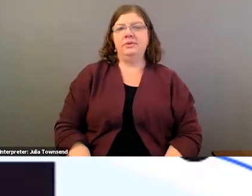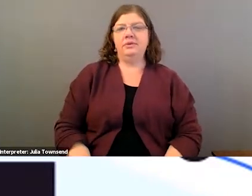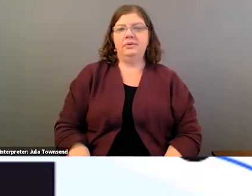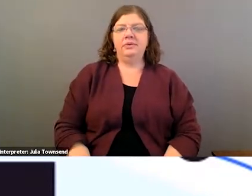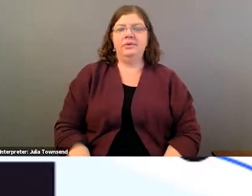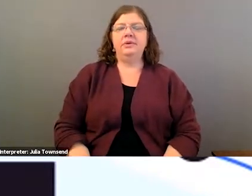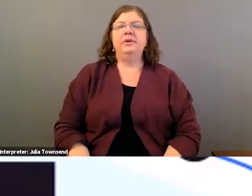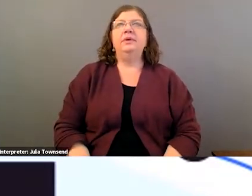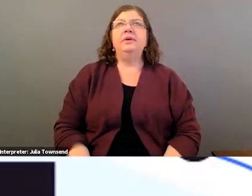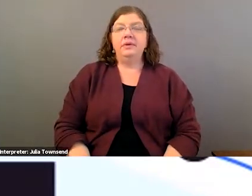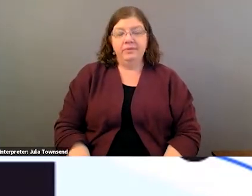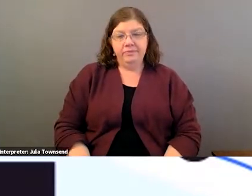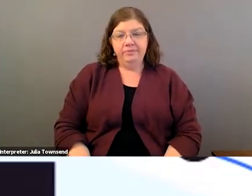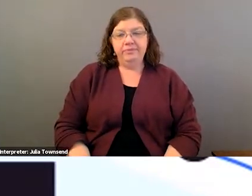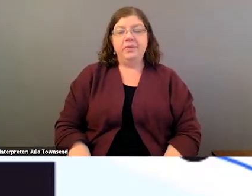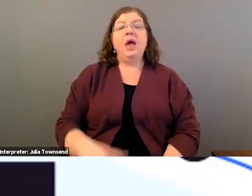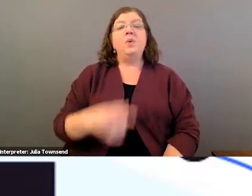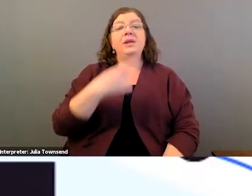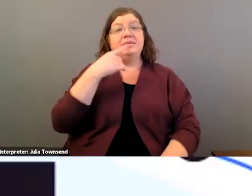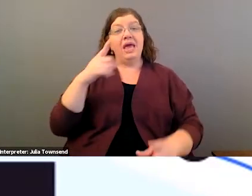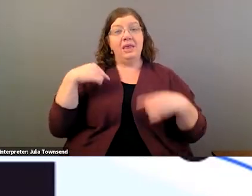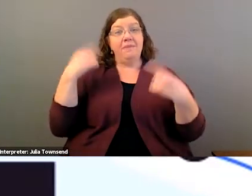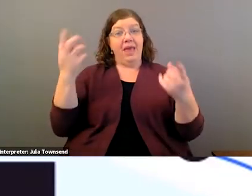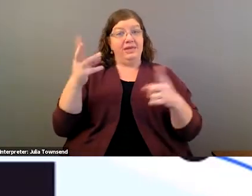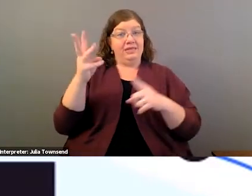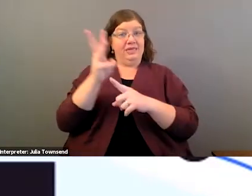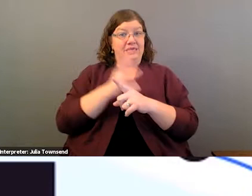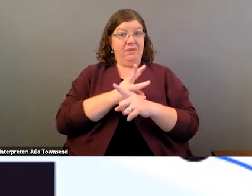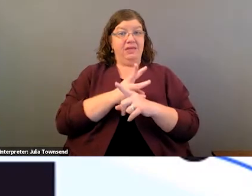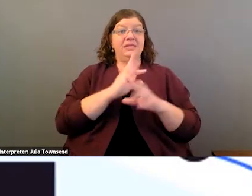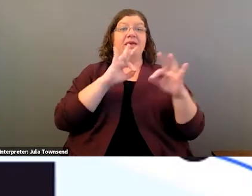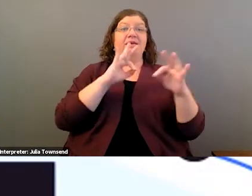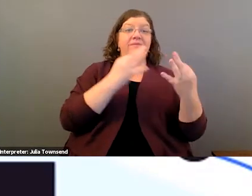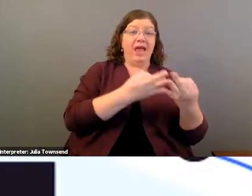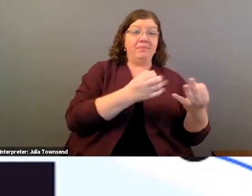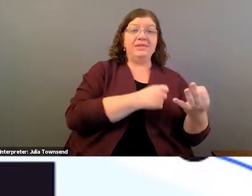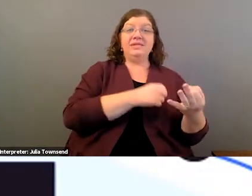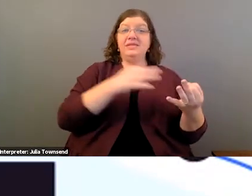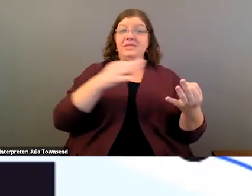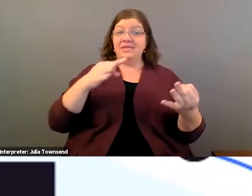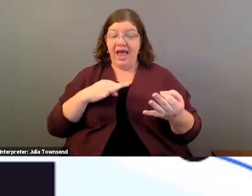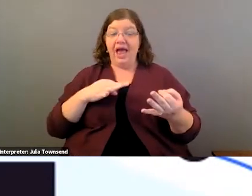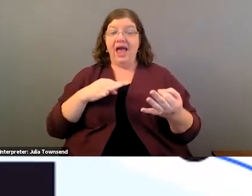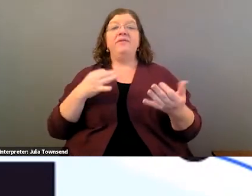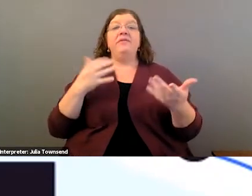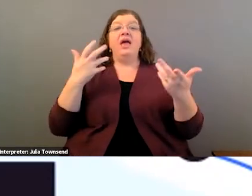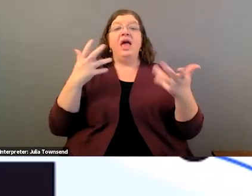Now, I do want to say that in the past 6 months, families and staff have received